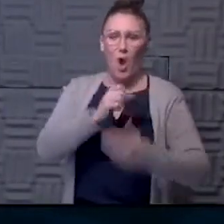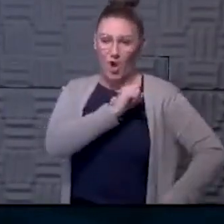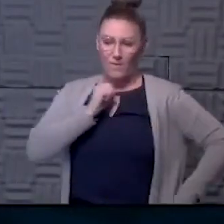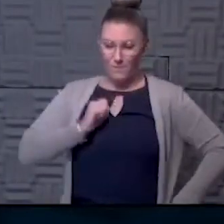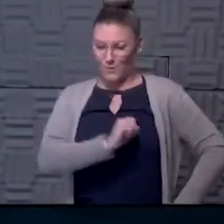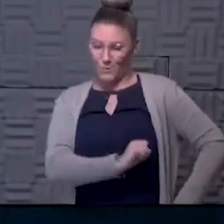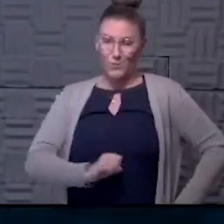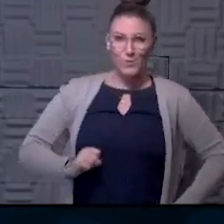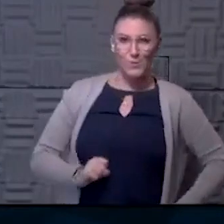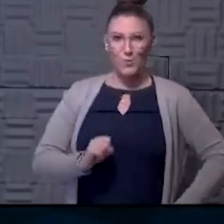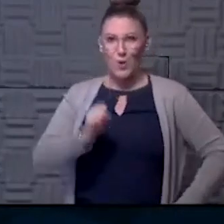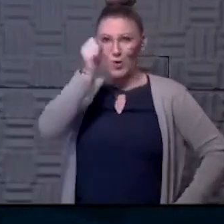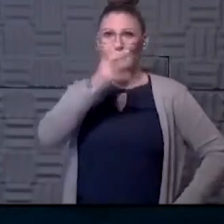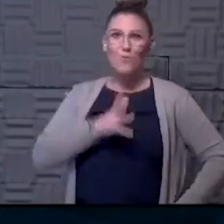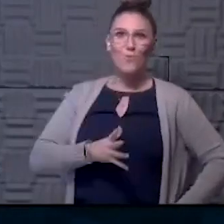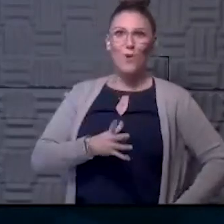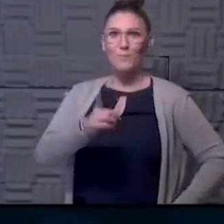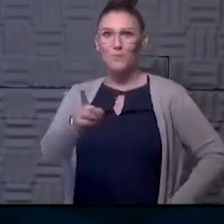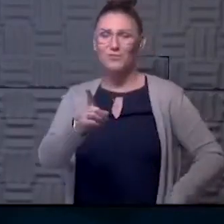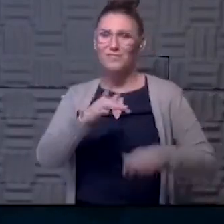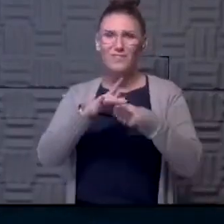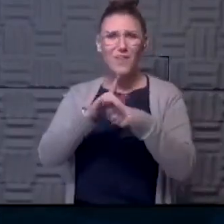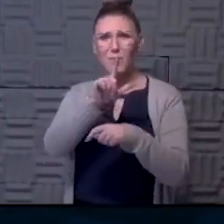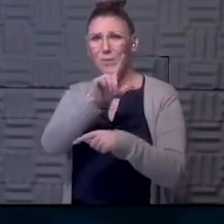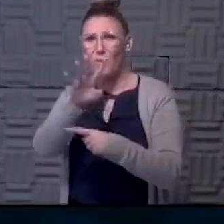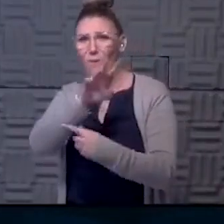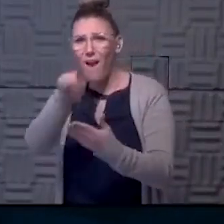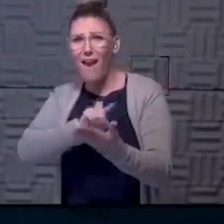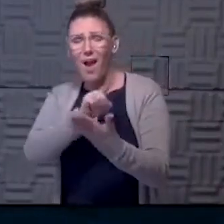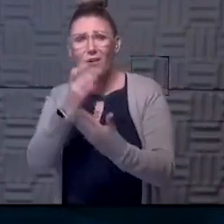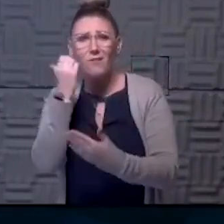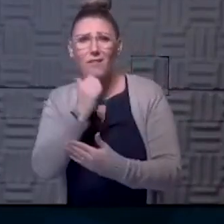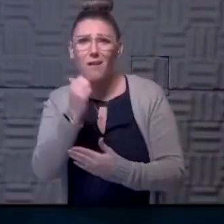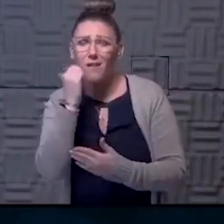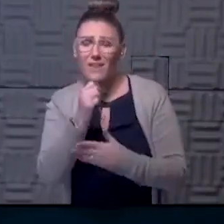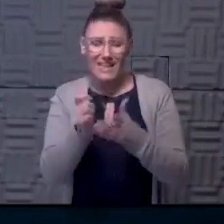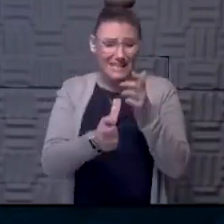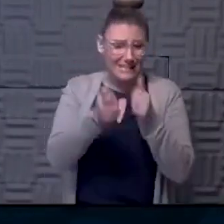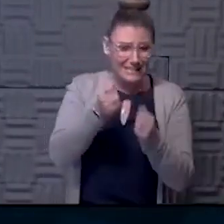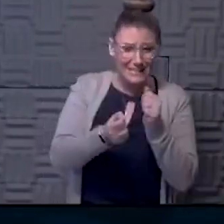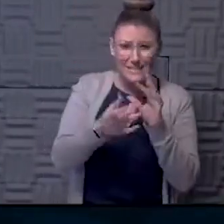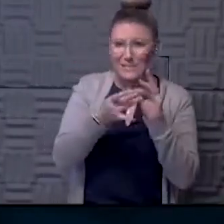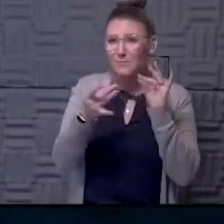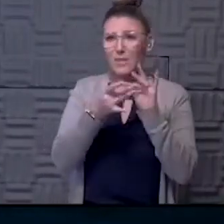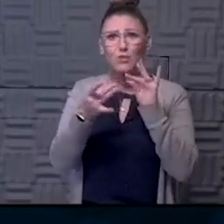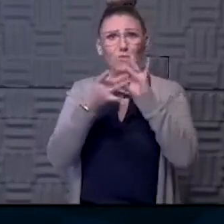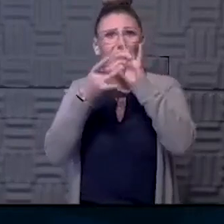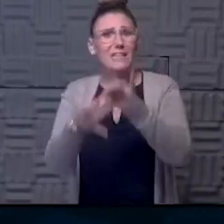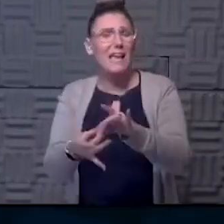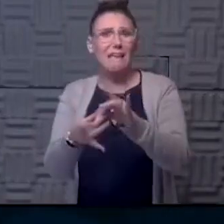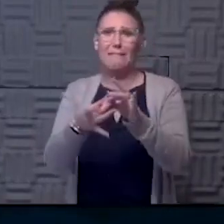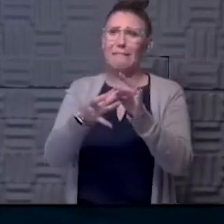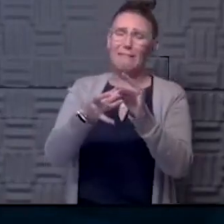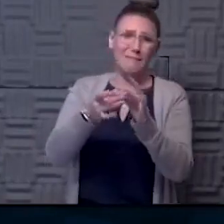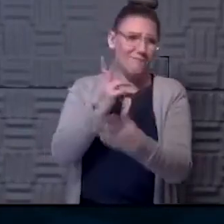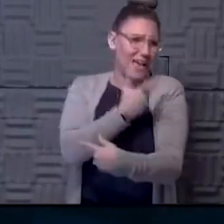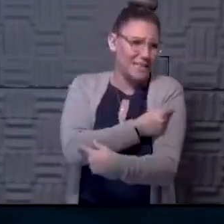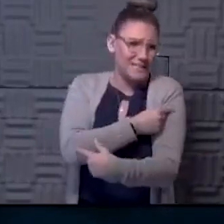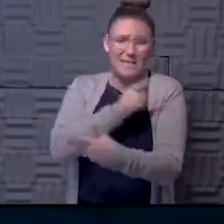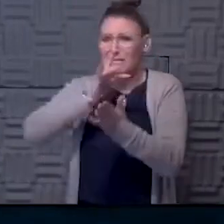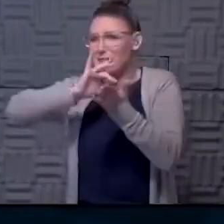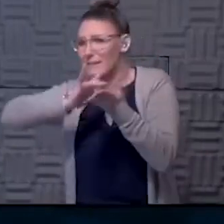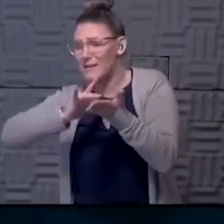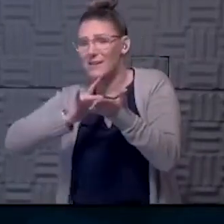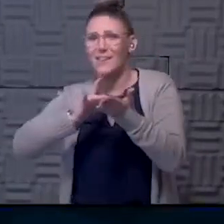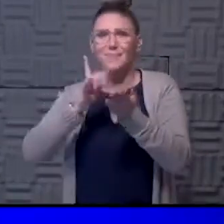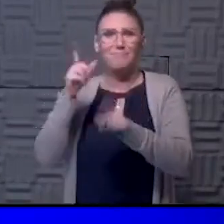is available 24 hours a day with text messages about whether it's monoclonals or vaccine or everything. And, she's been going since